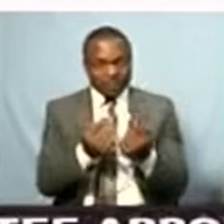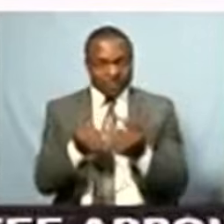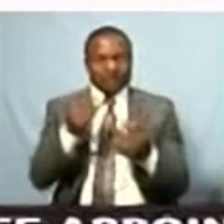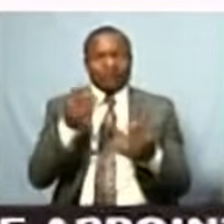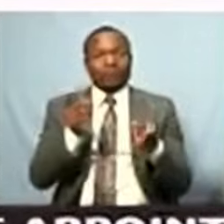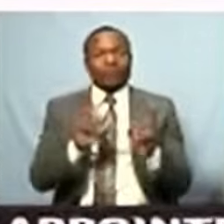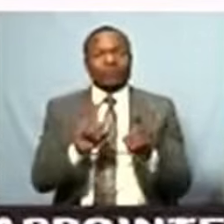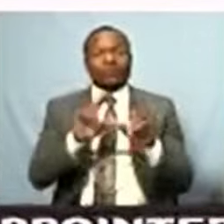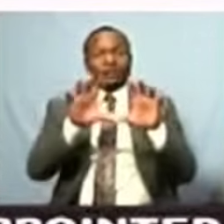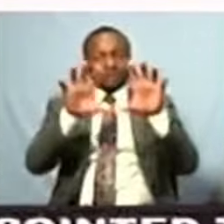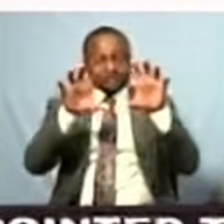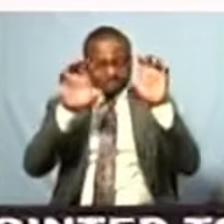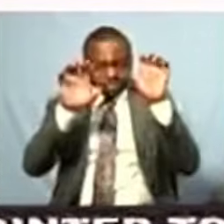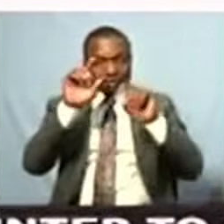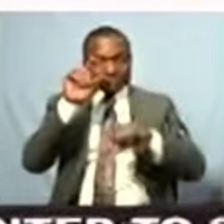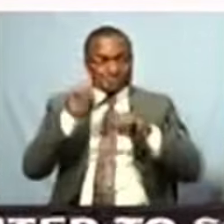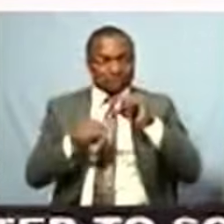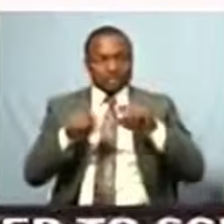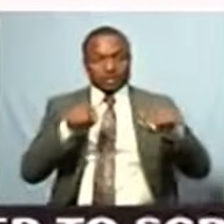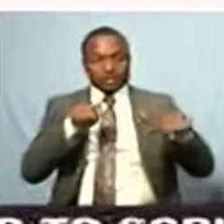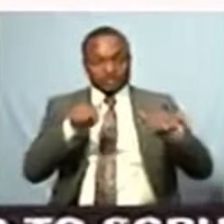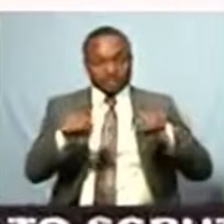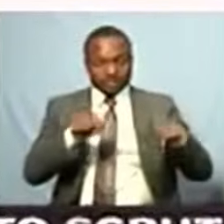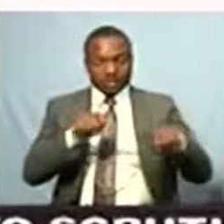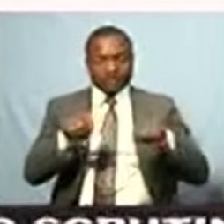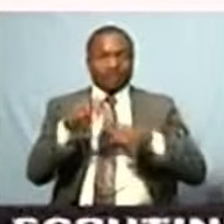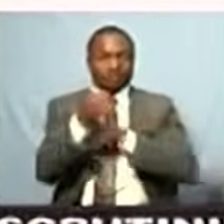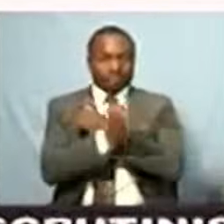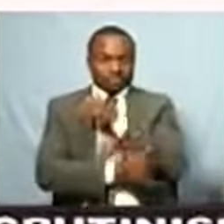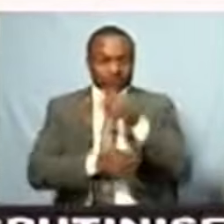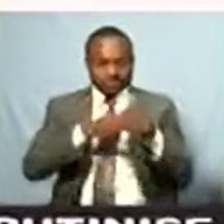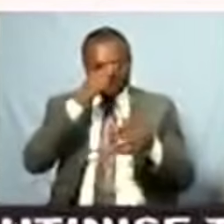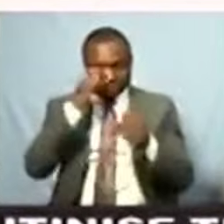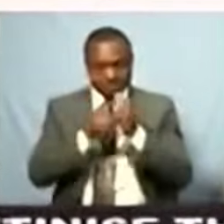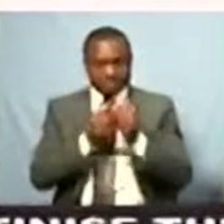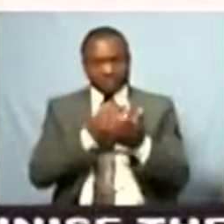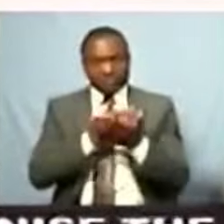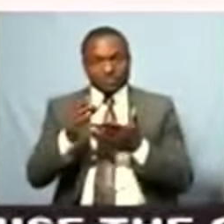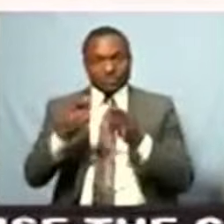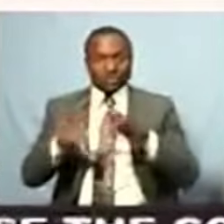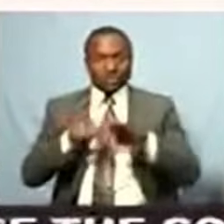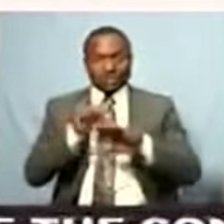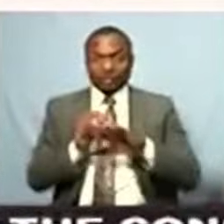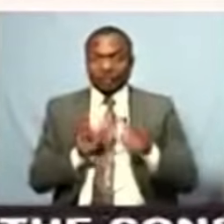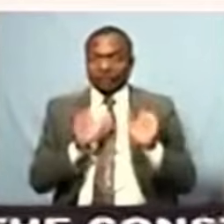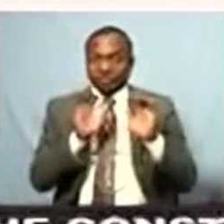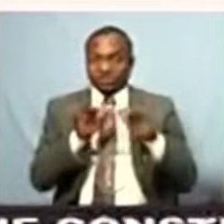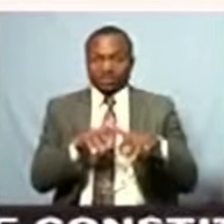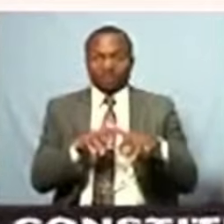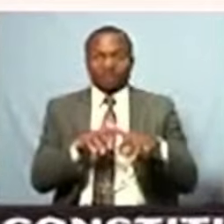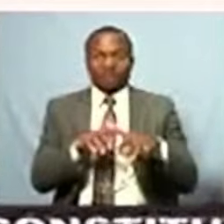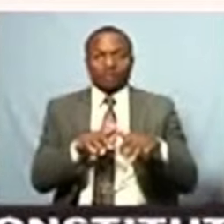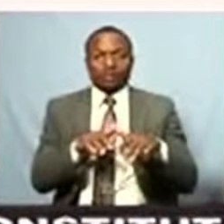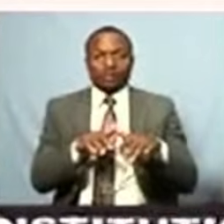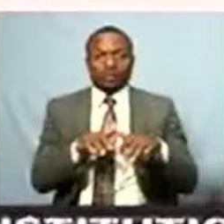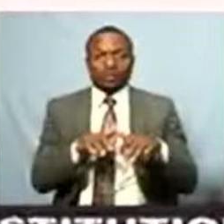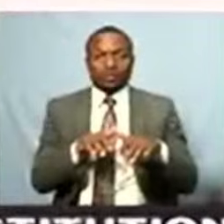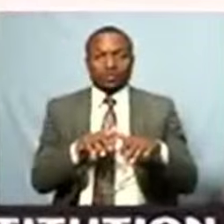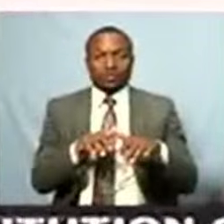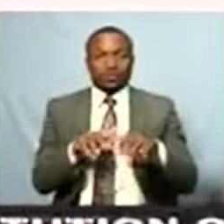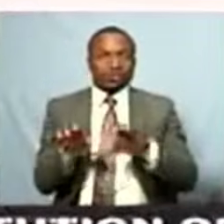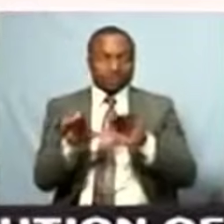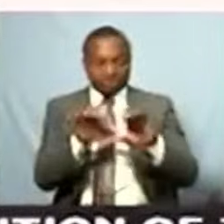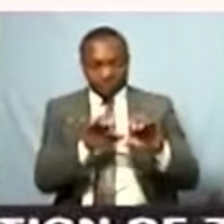executive cannot effectively govern the republic due to the failure of the National Assembly to objectively and reasonably carry